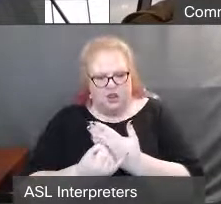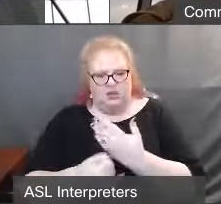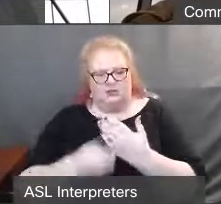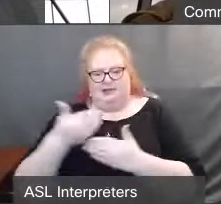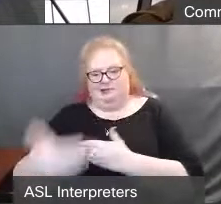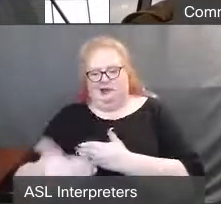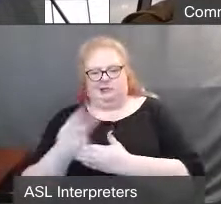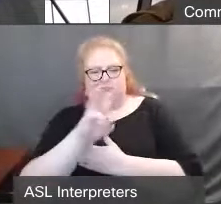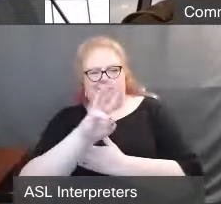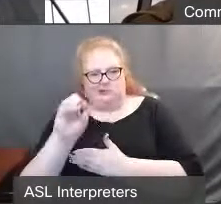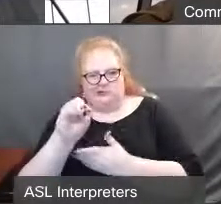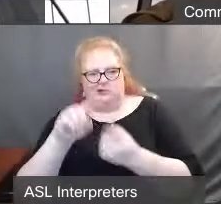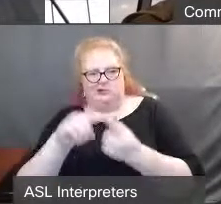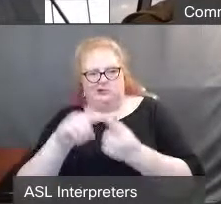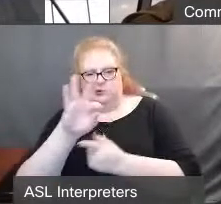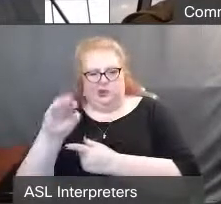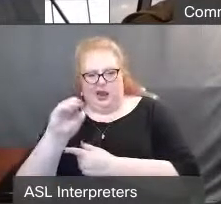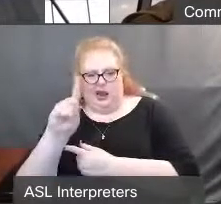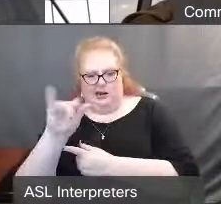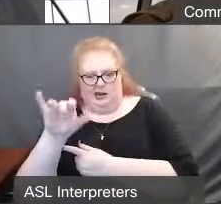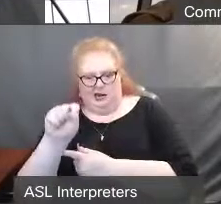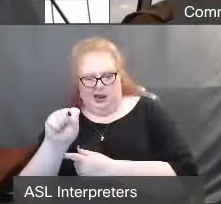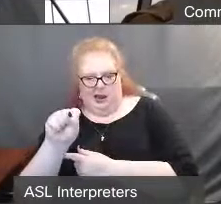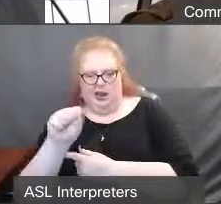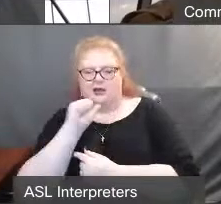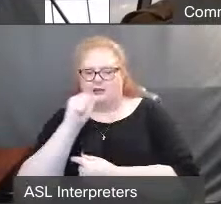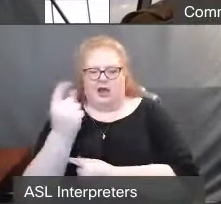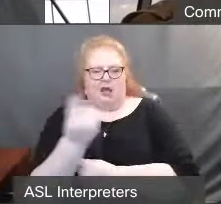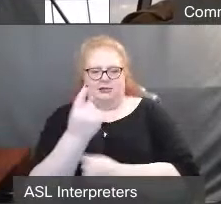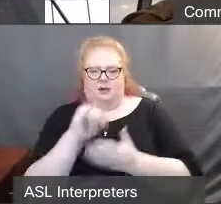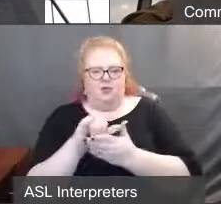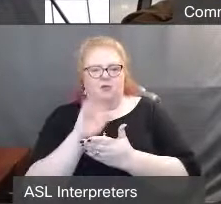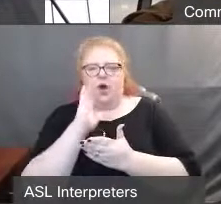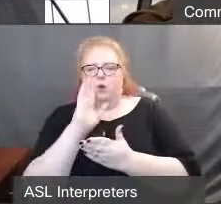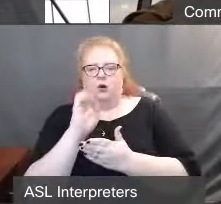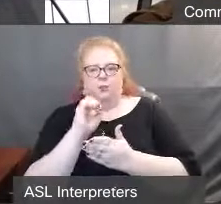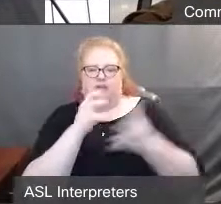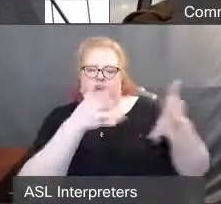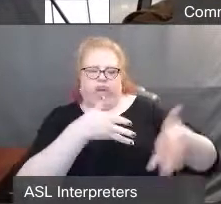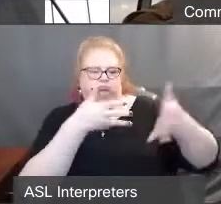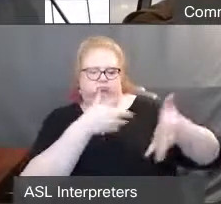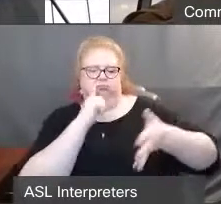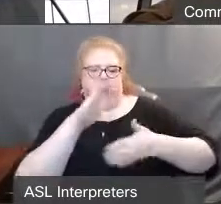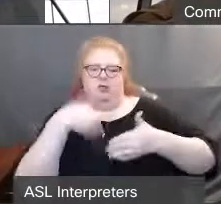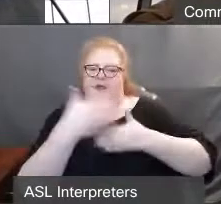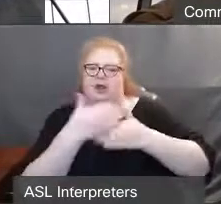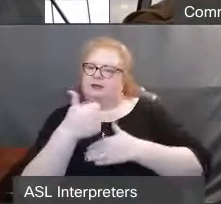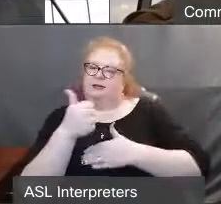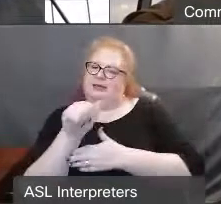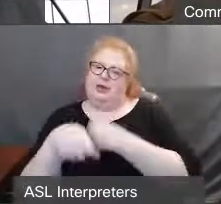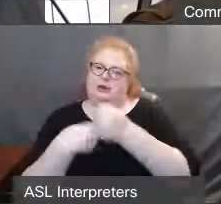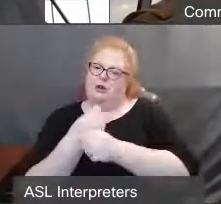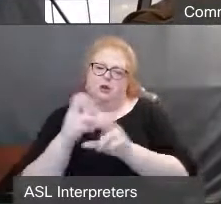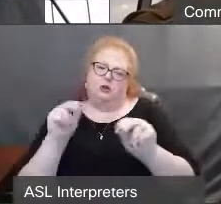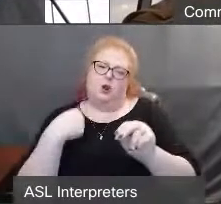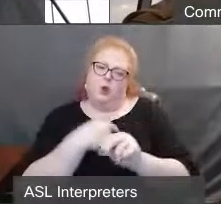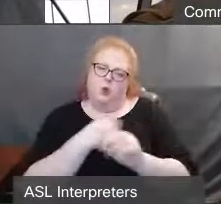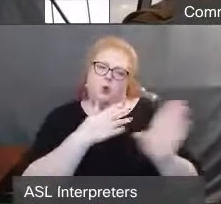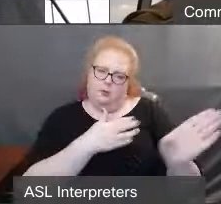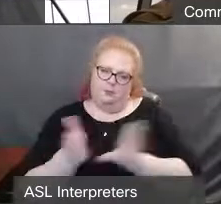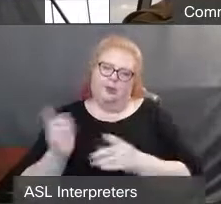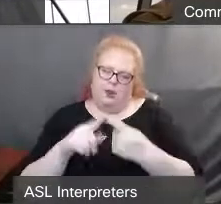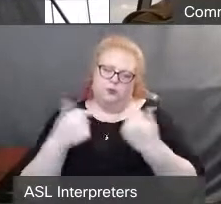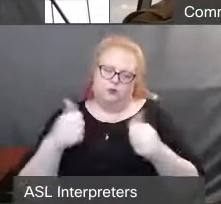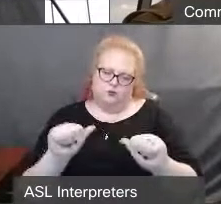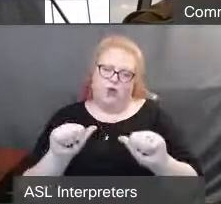90 days. So this is not something we're just going to let sit there for the next 10 years. We plan on having something, trying to get something back